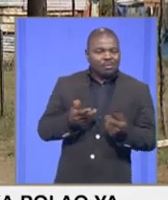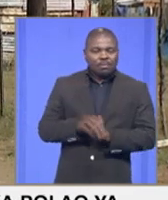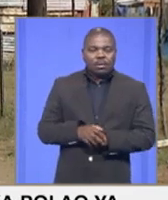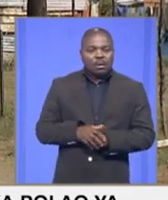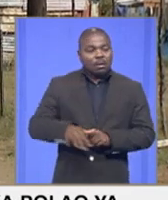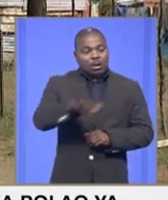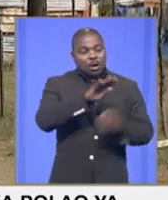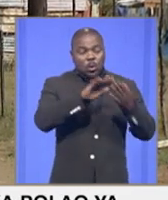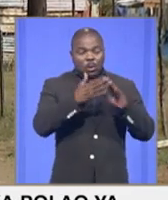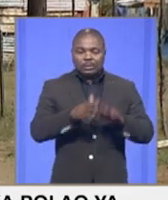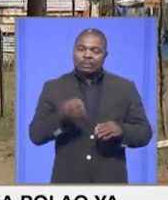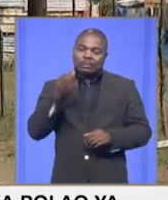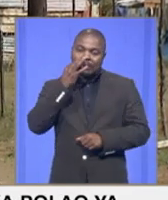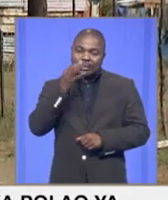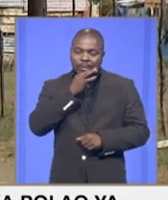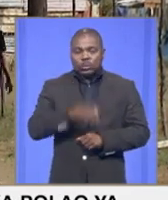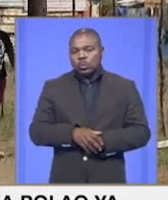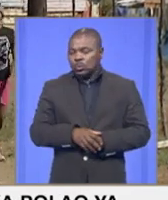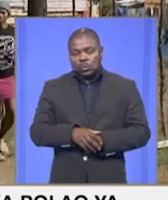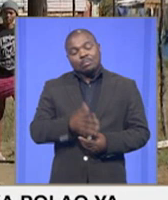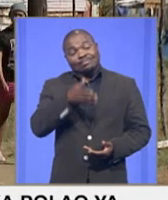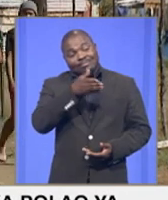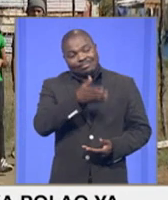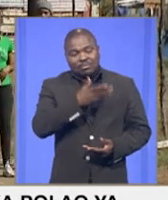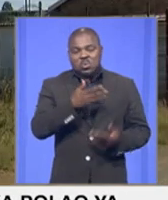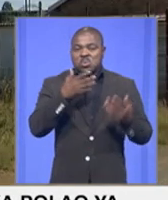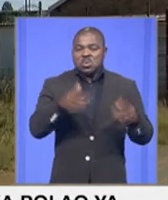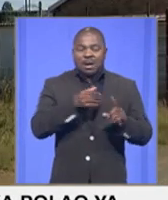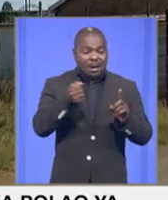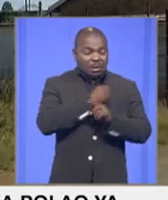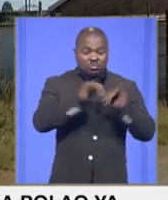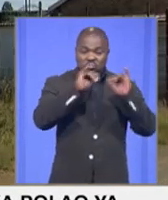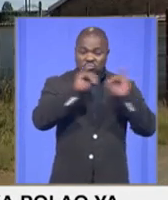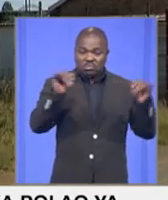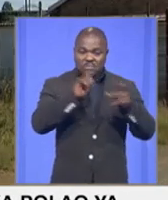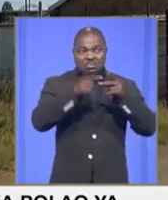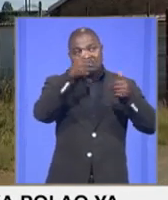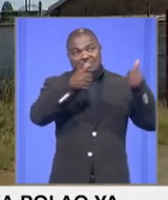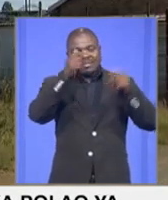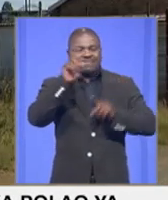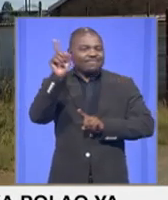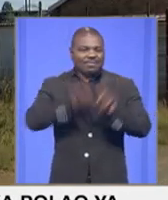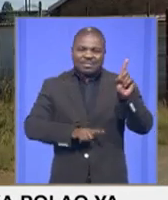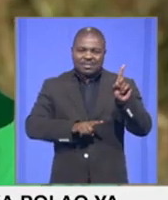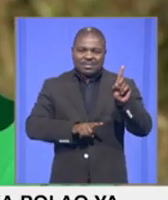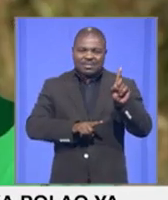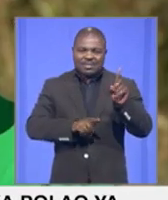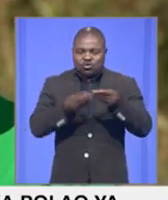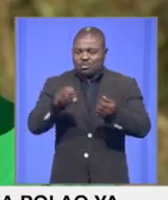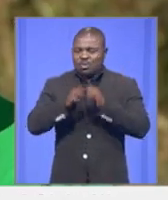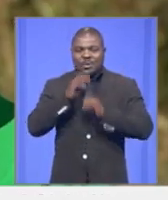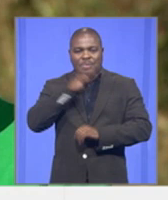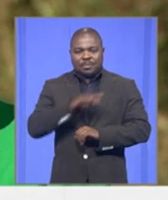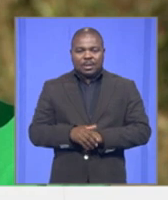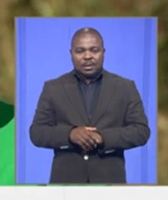baahi sebakeng sena ba hlalosa ha diketso tsa tlhekatlheko di jele setsi mme ba ka taolong ba hloleha ho nka mehato. Sometimes